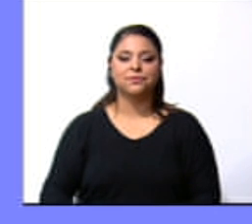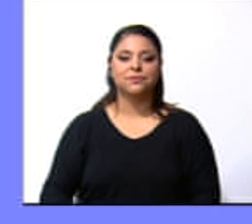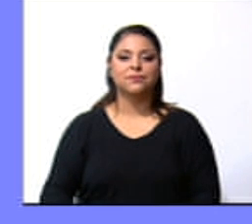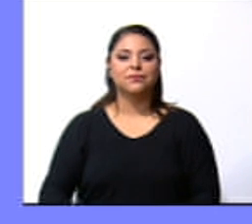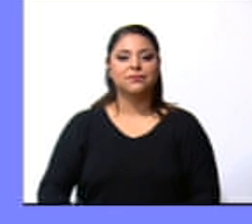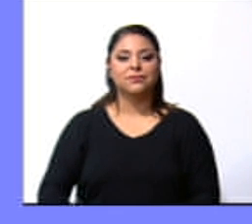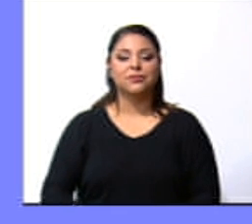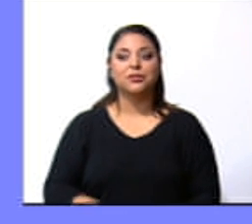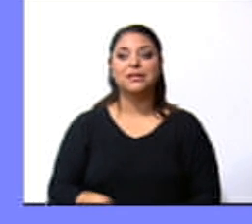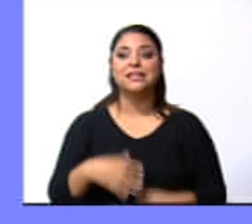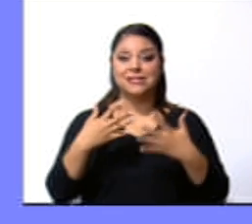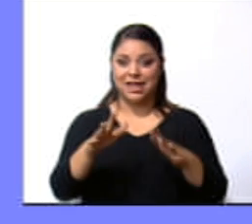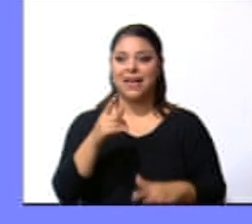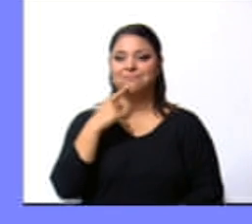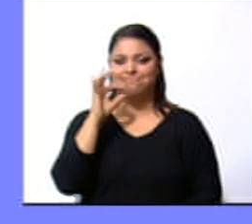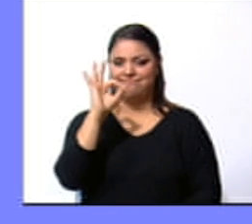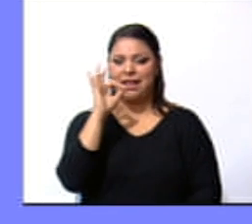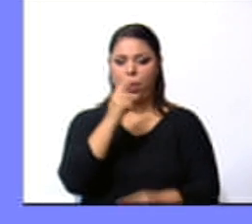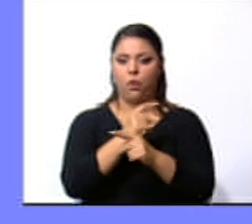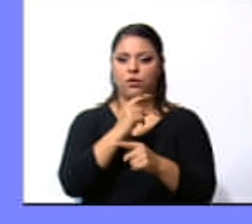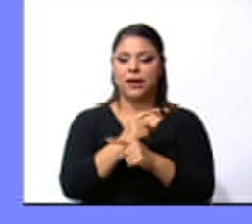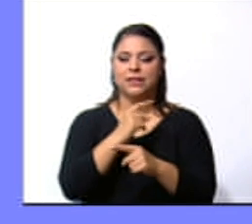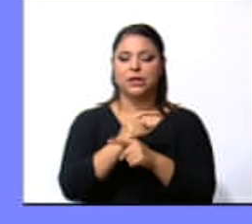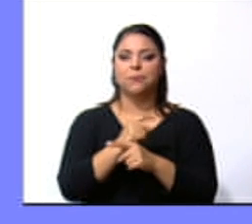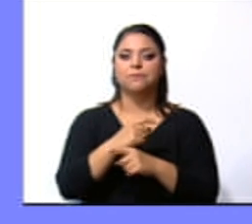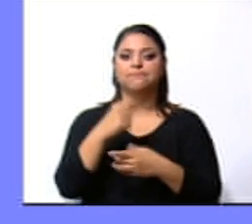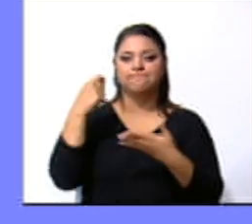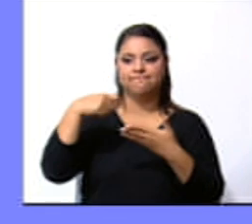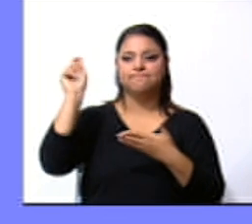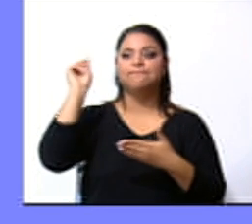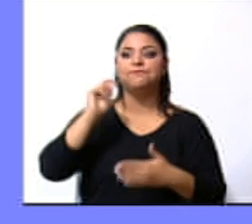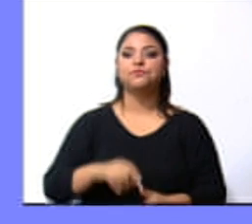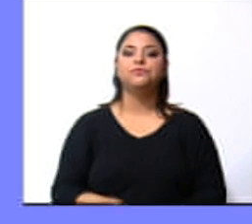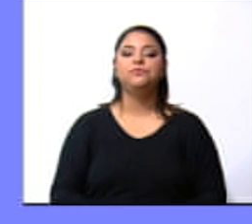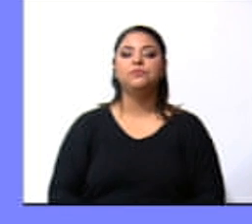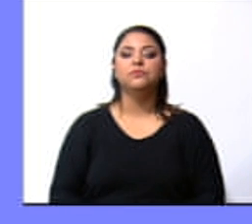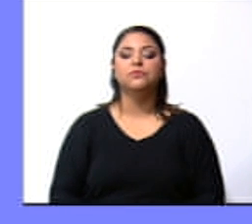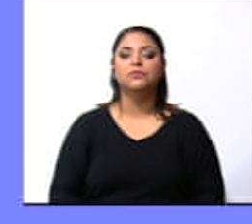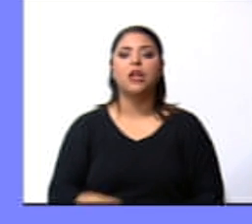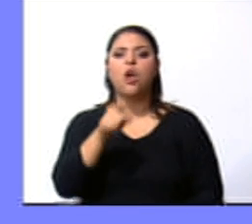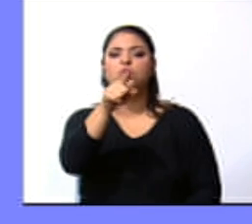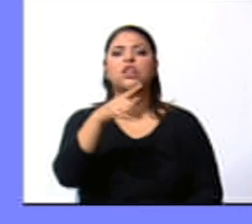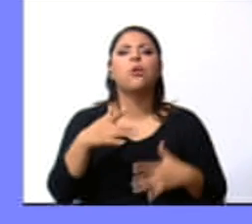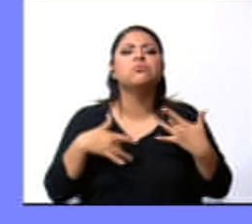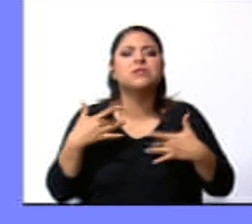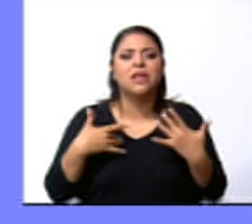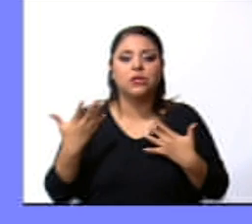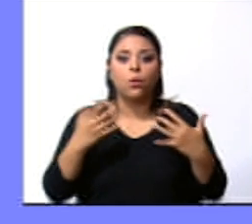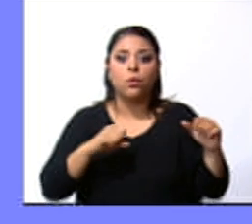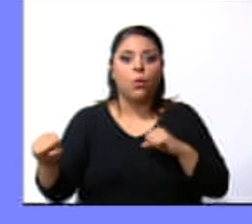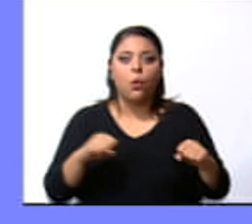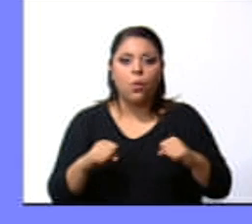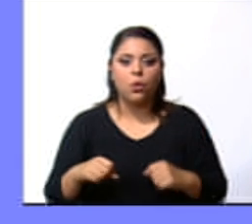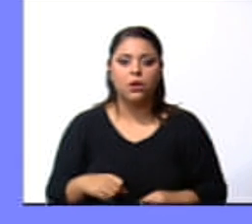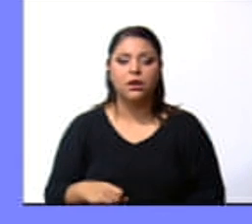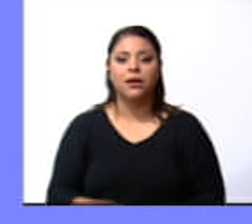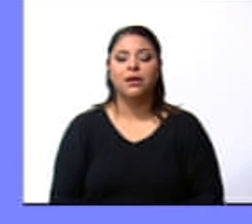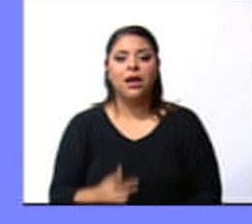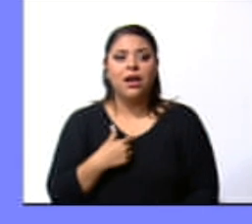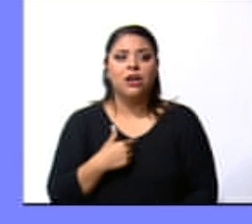that's an earthquake. Now, how do you feel when there is an earthquake? I feel